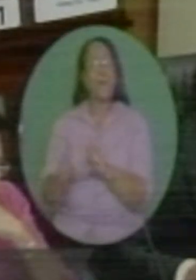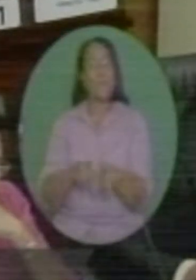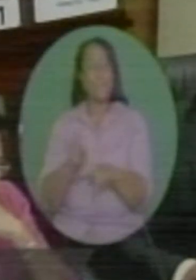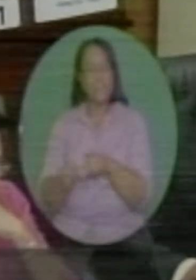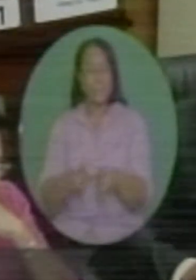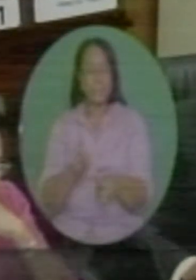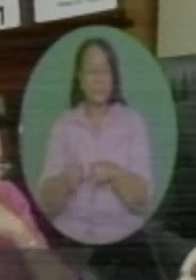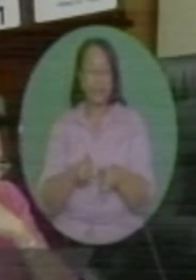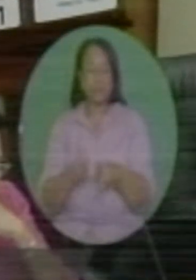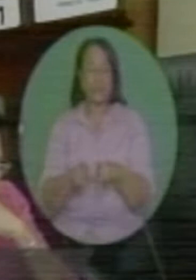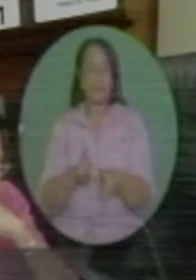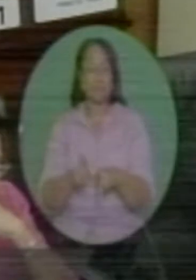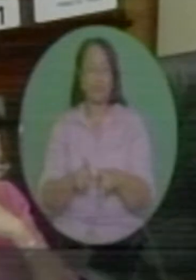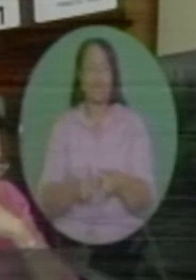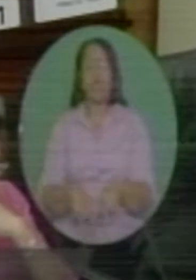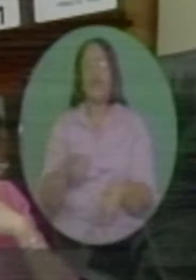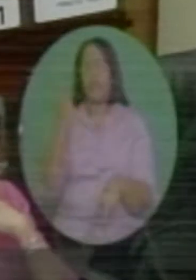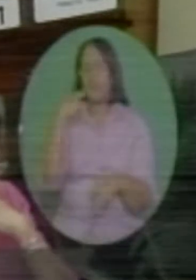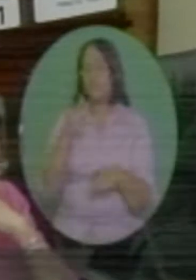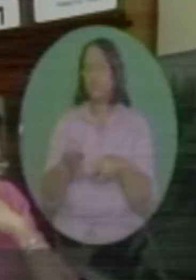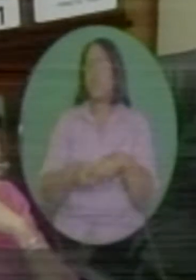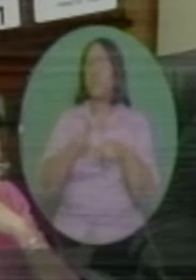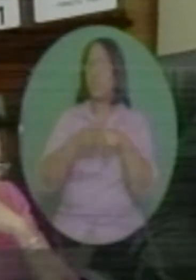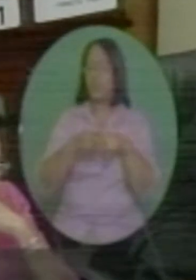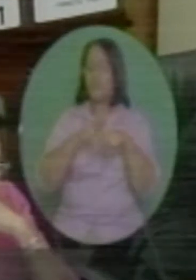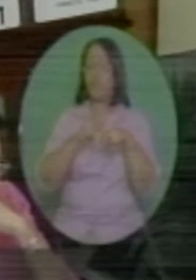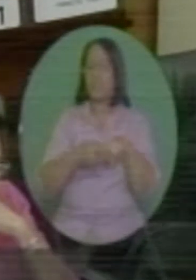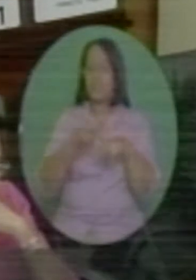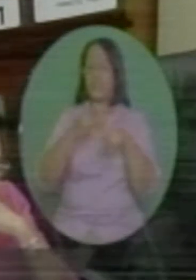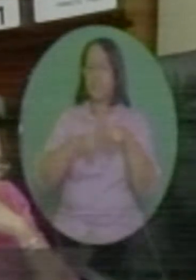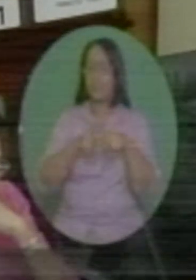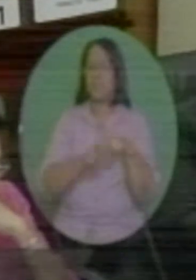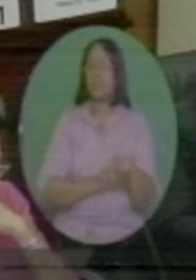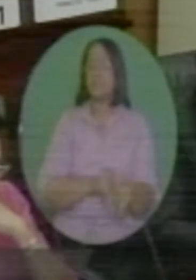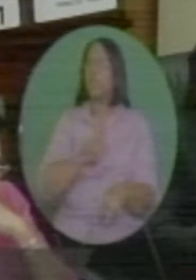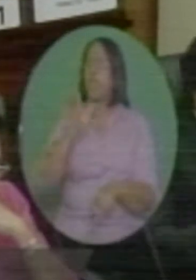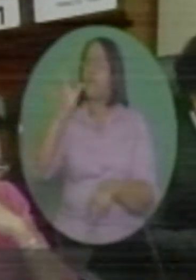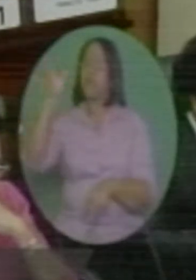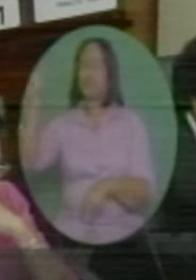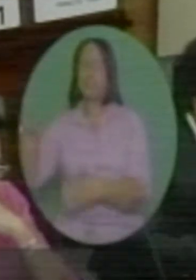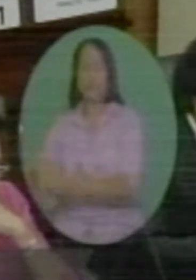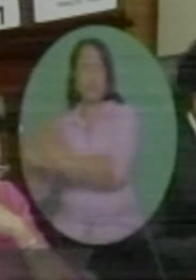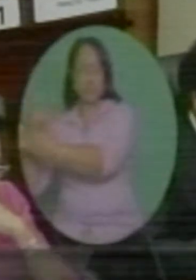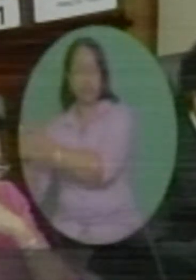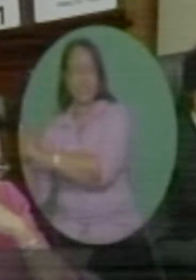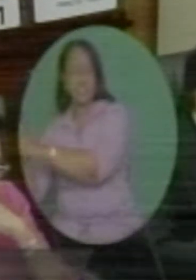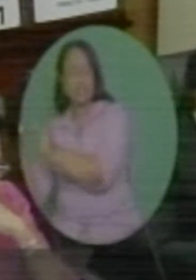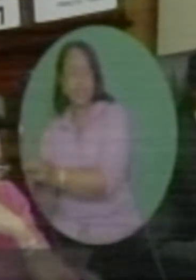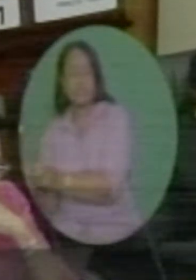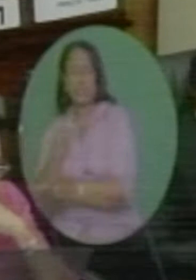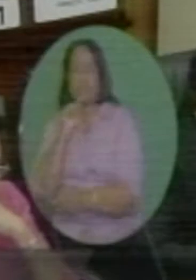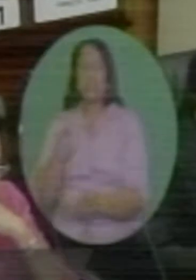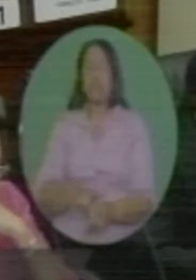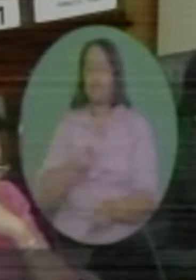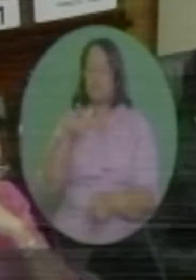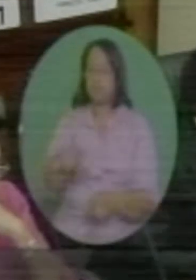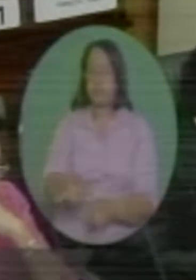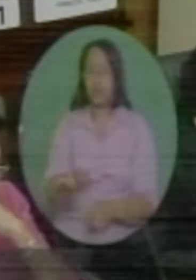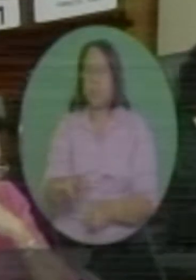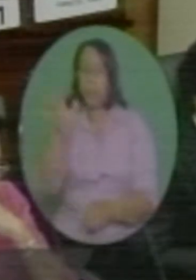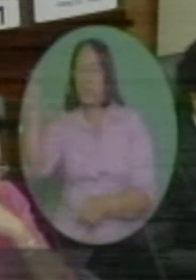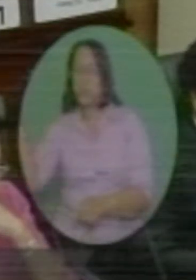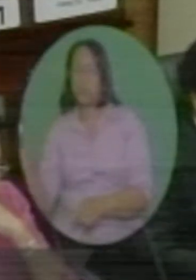for increasing direct travel and air cargo to Trinidad and Tobago. From July 2014,